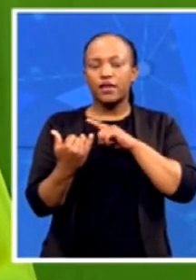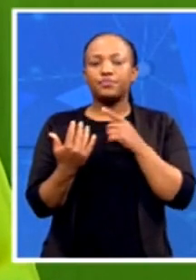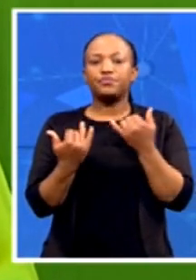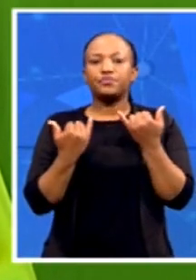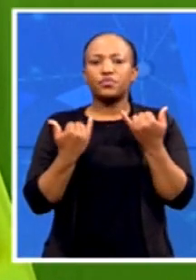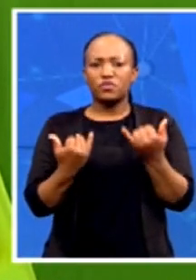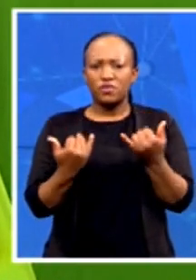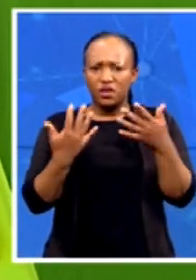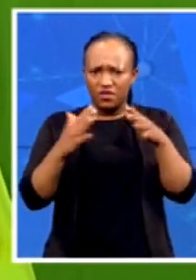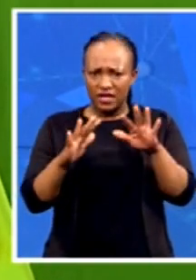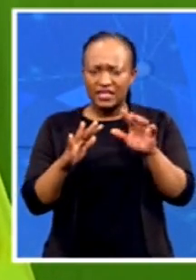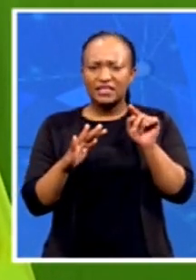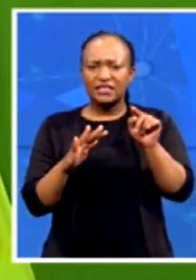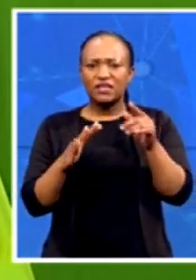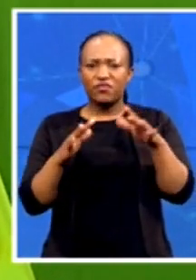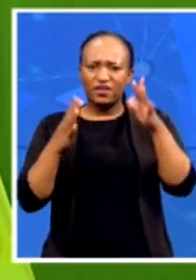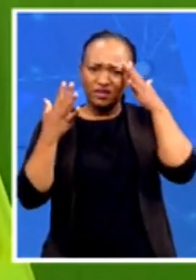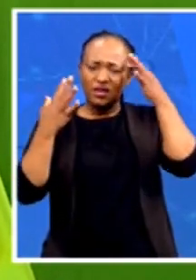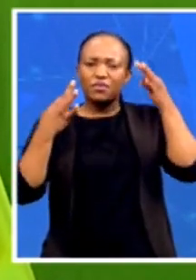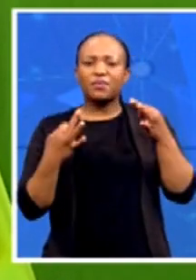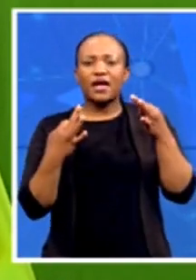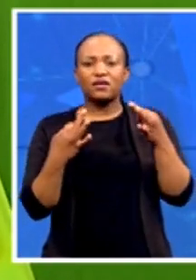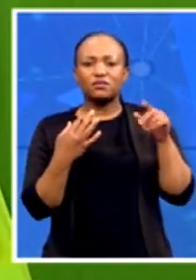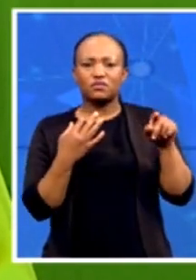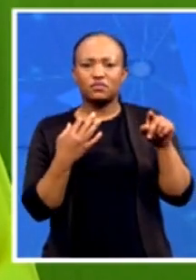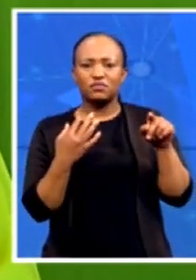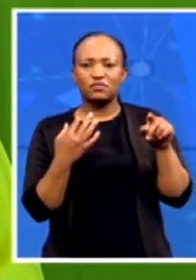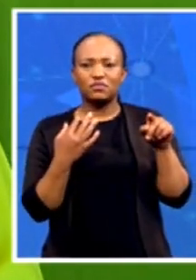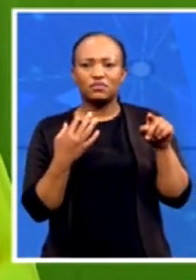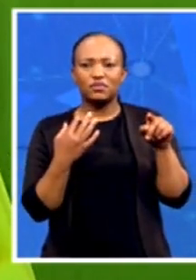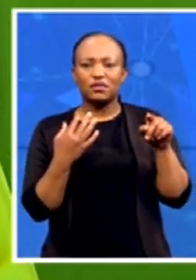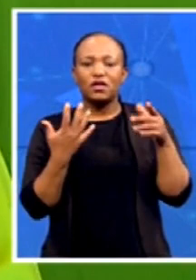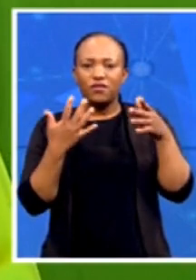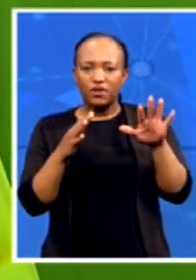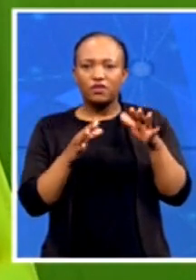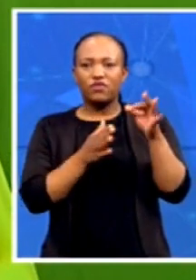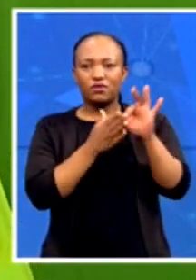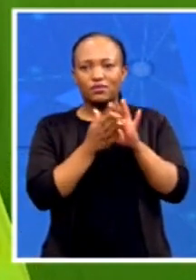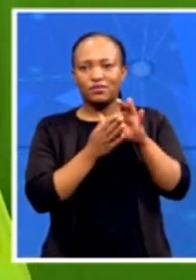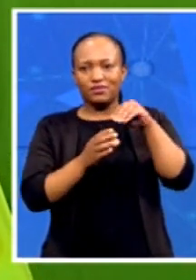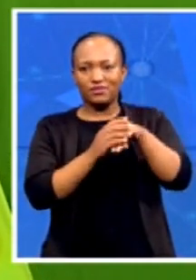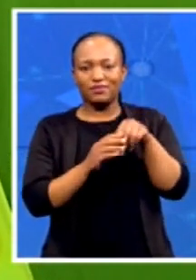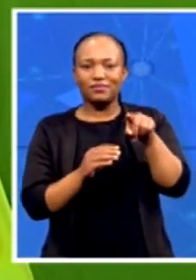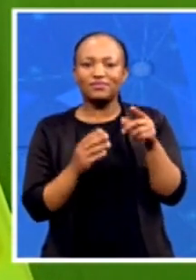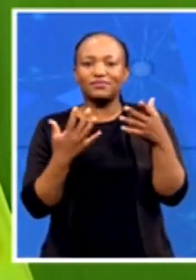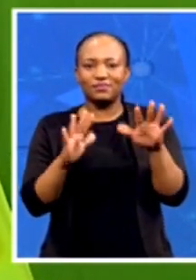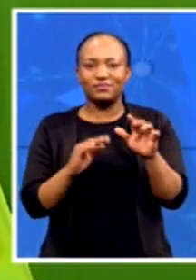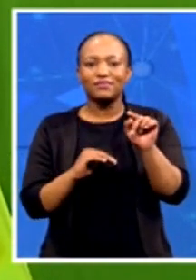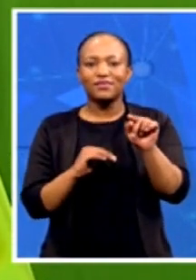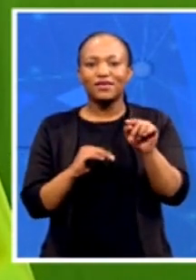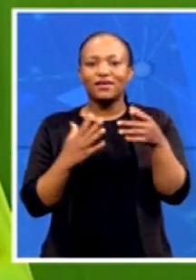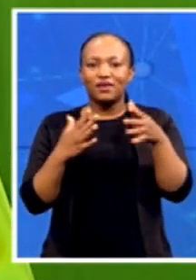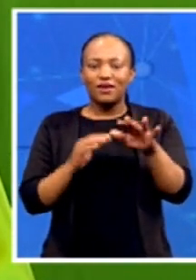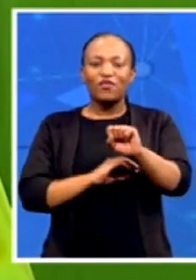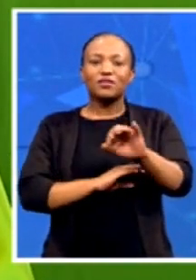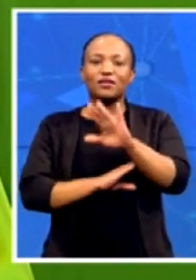on the 6. Take them after the elections, run them properly, demonstrate to South Africans that we can